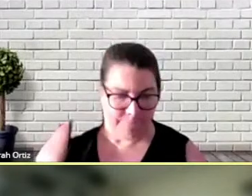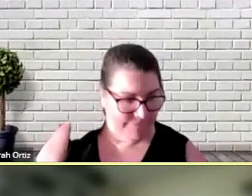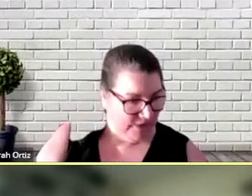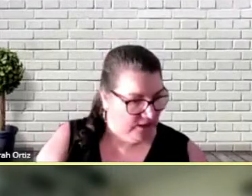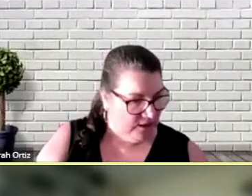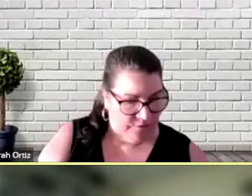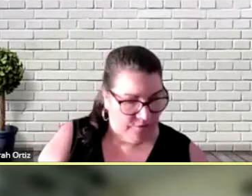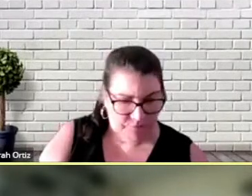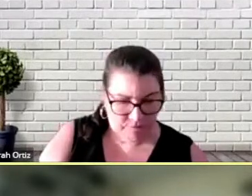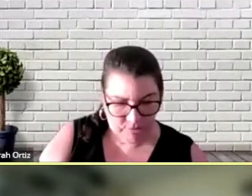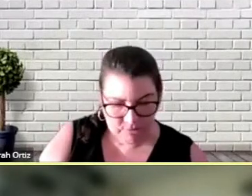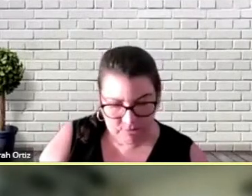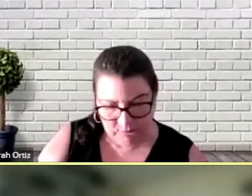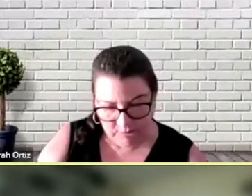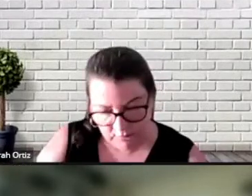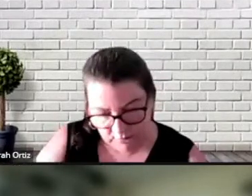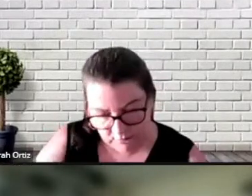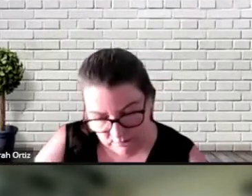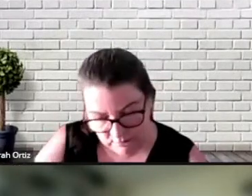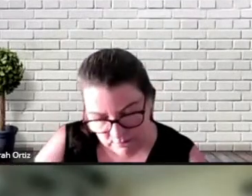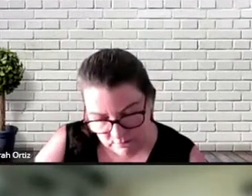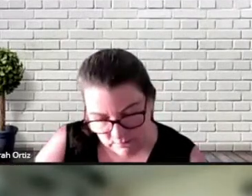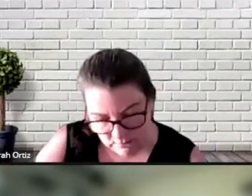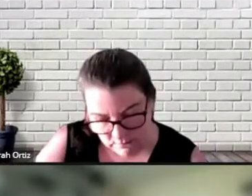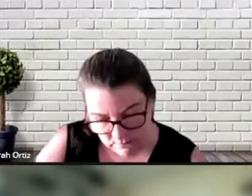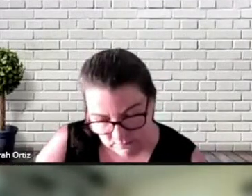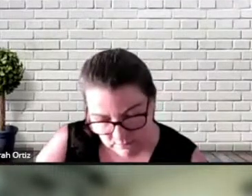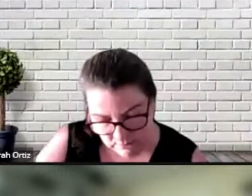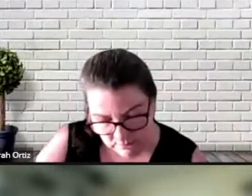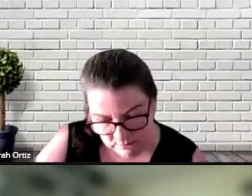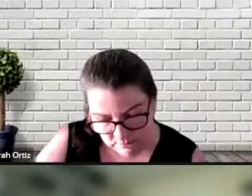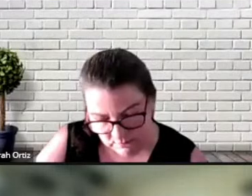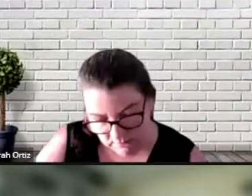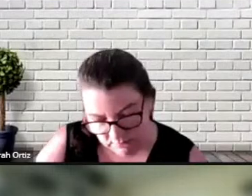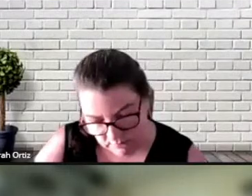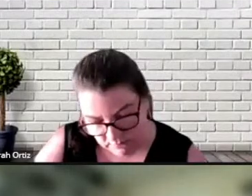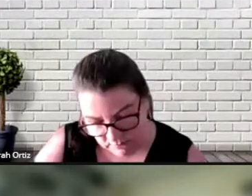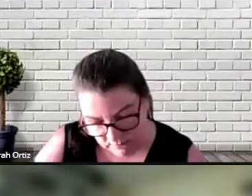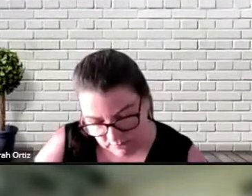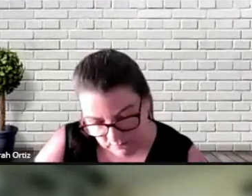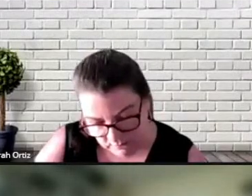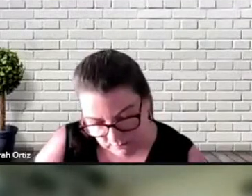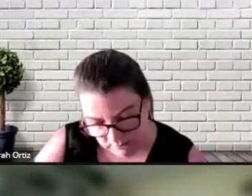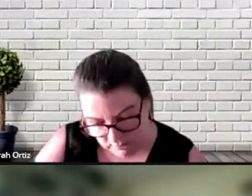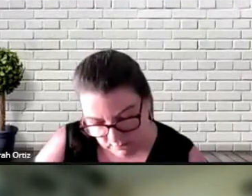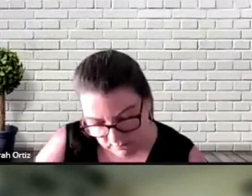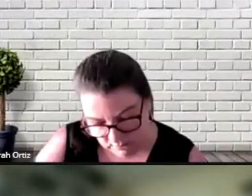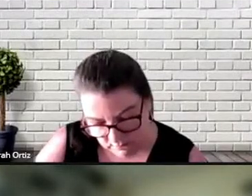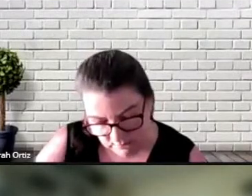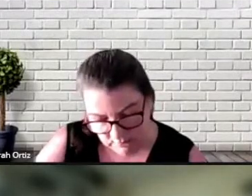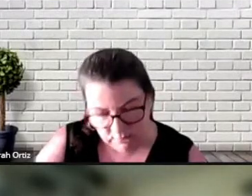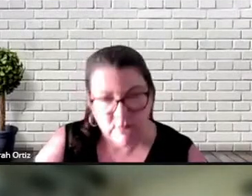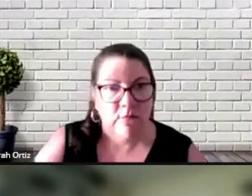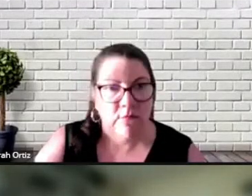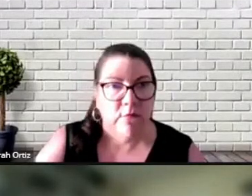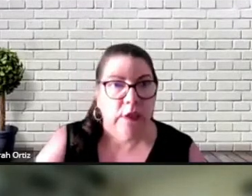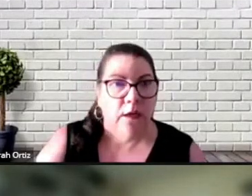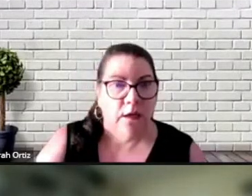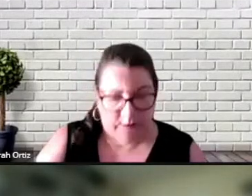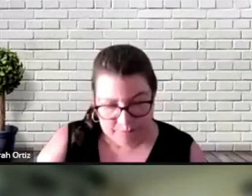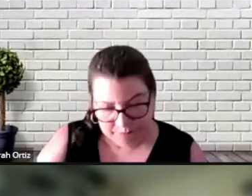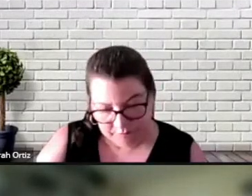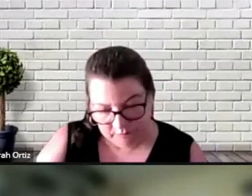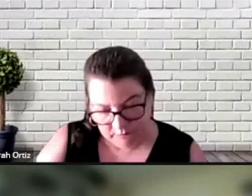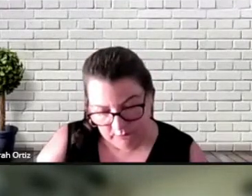Kelly. Yeah, thank you. You know, I just wanted to say that I hear the